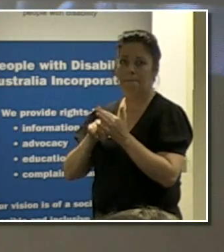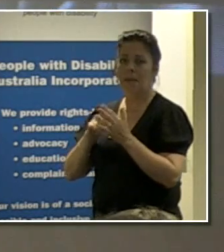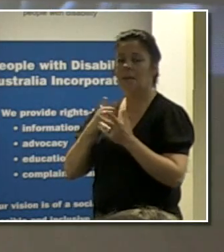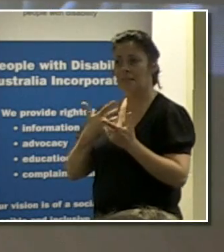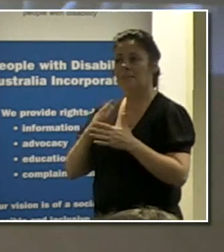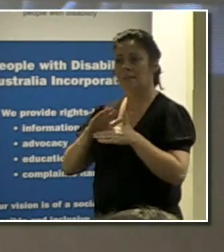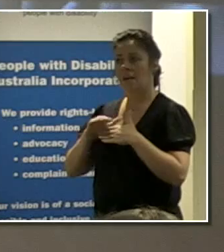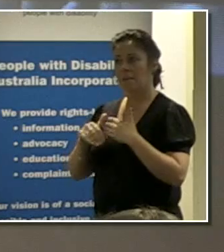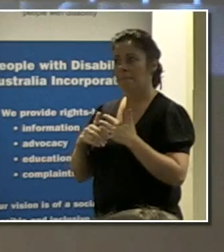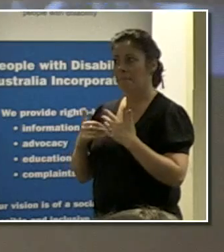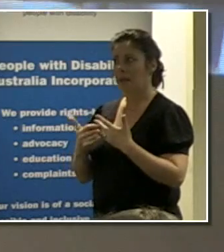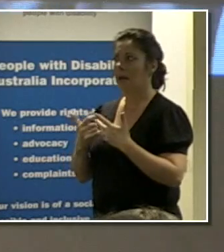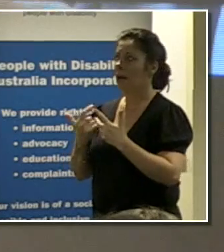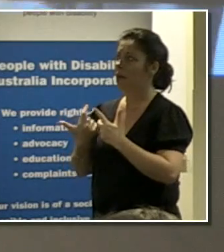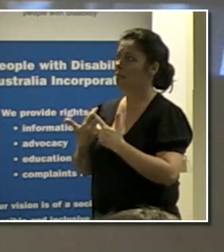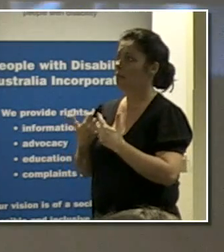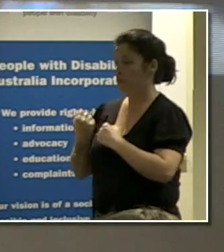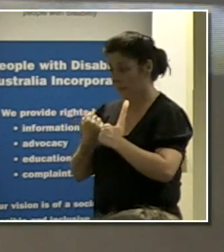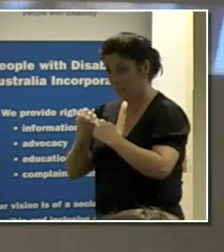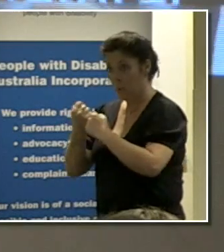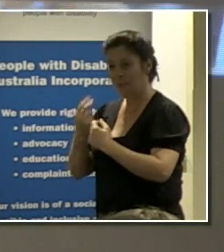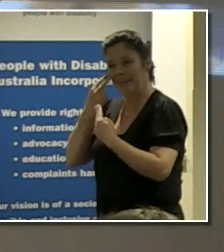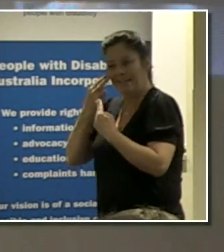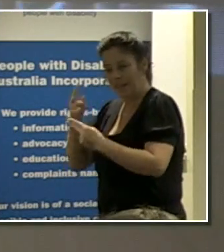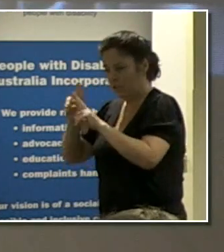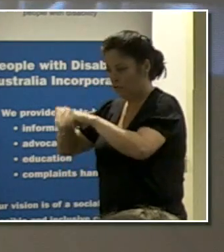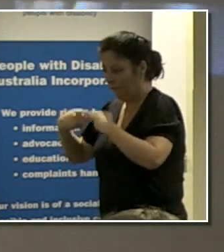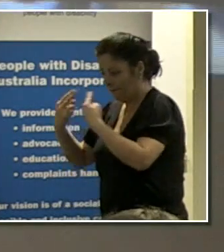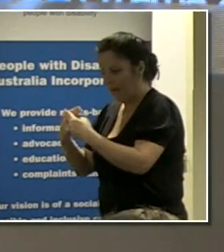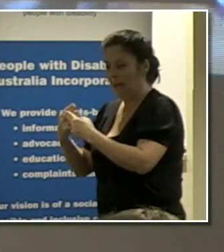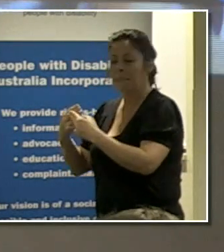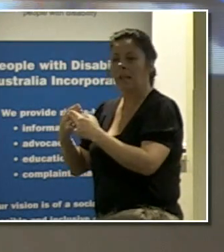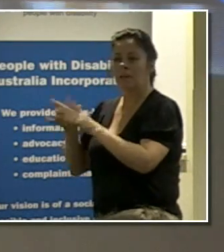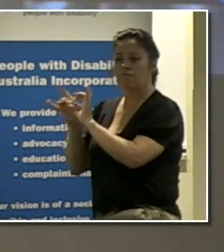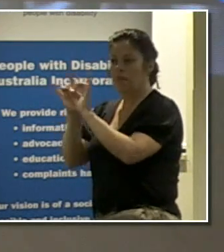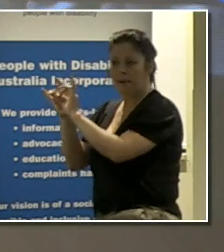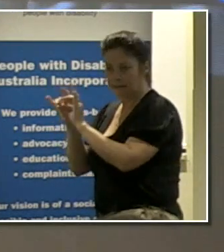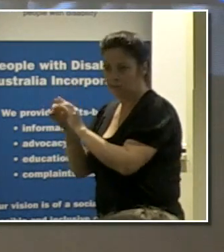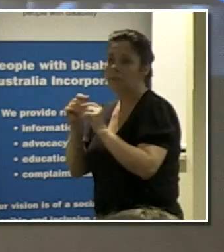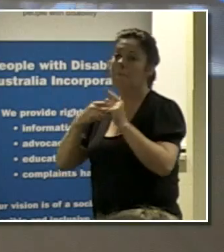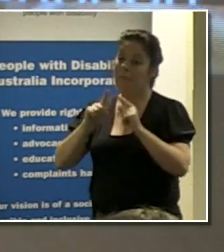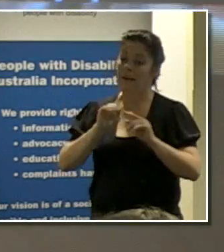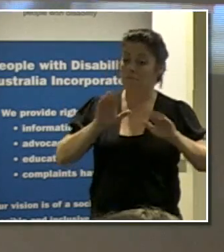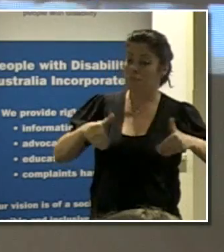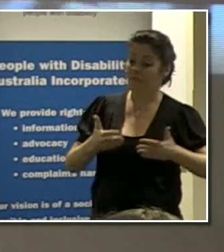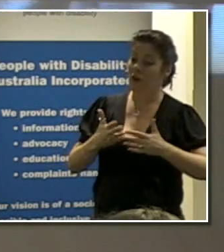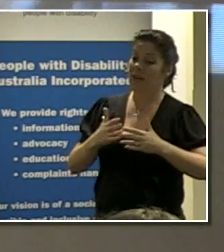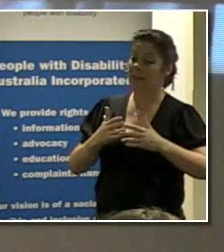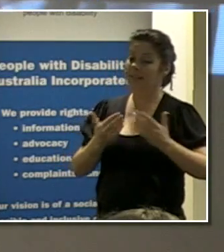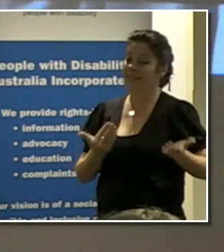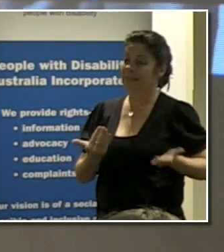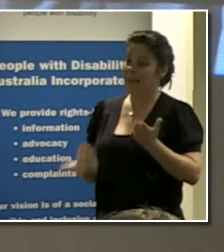maintaining natural family supports and then providing the additional paid supports that's needed over the top of that.